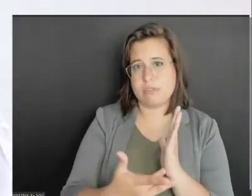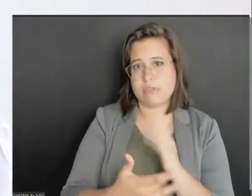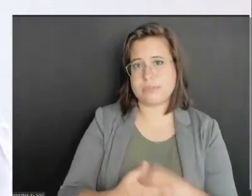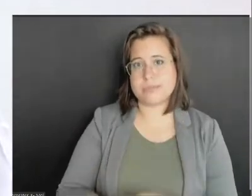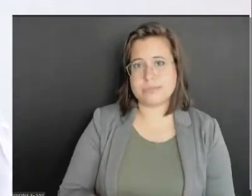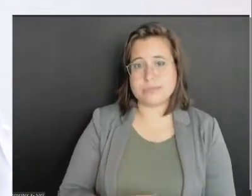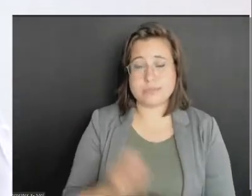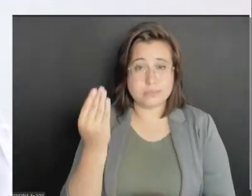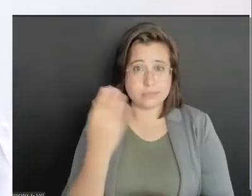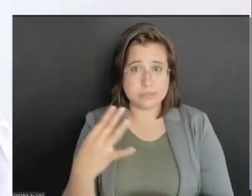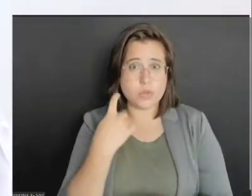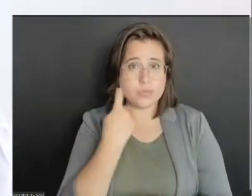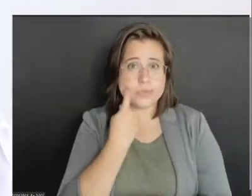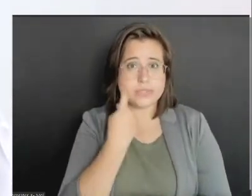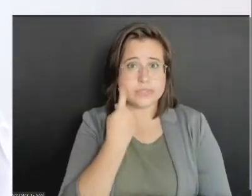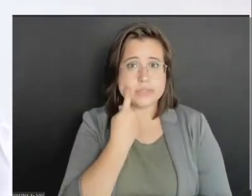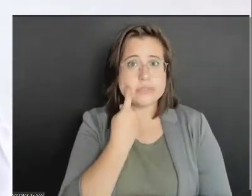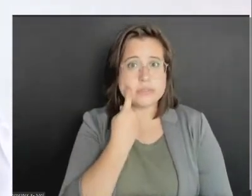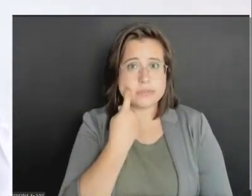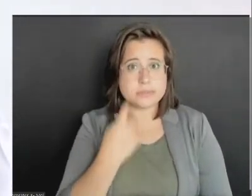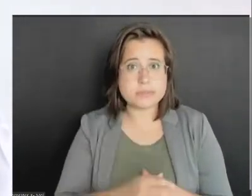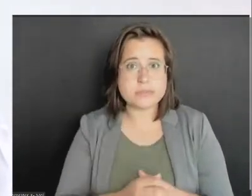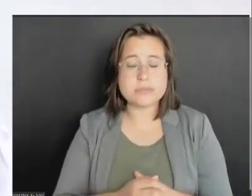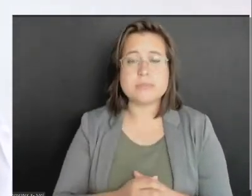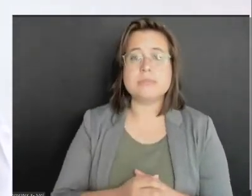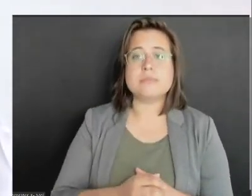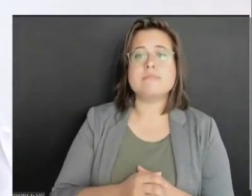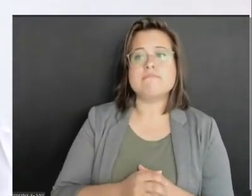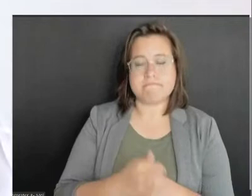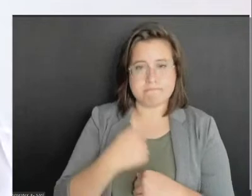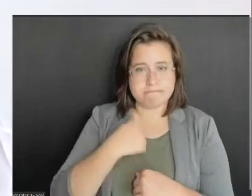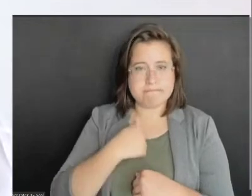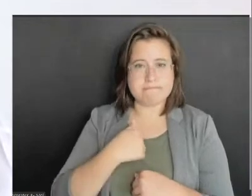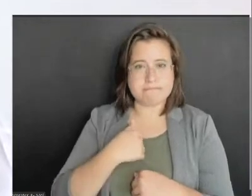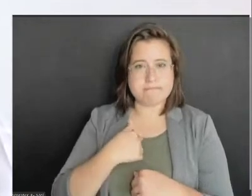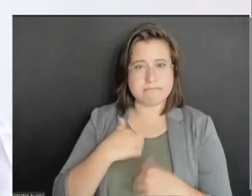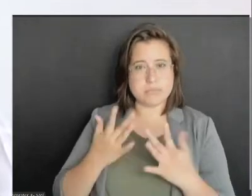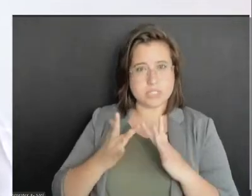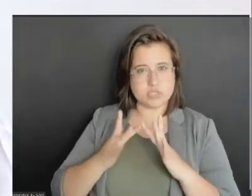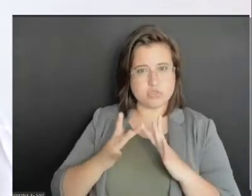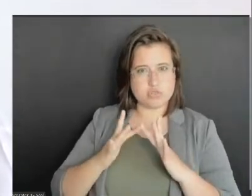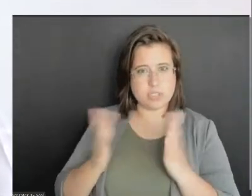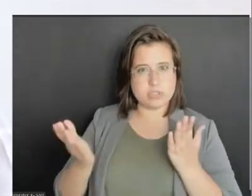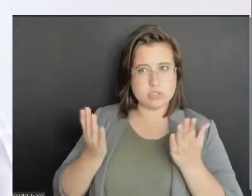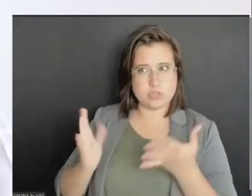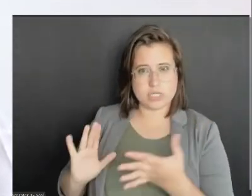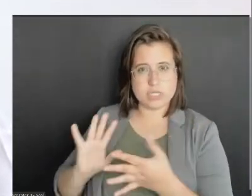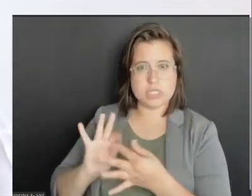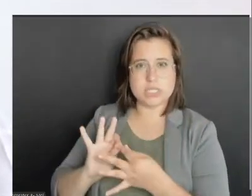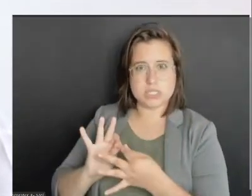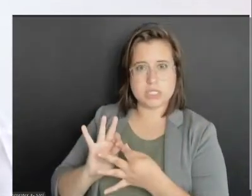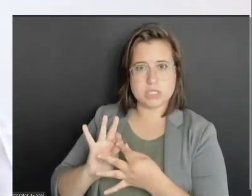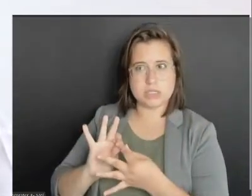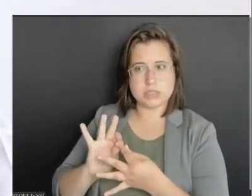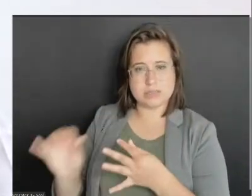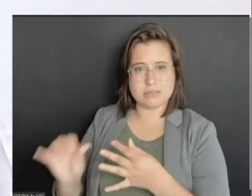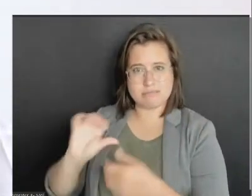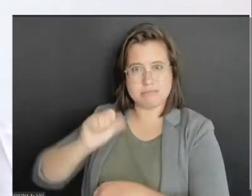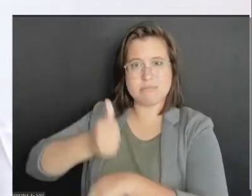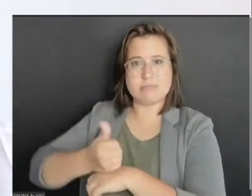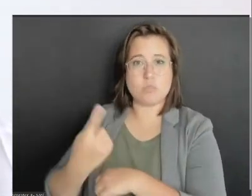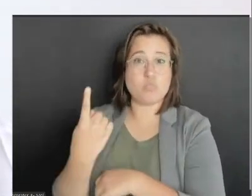know, recently I had hooked up internet services in the one building in one of our tribal